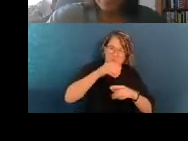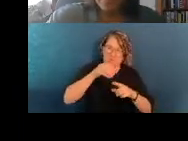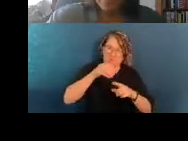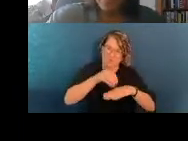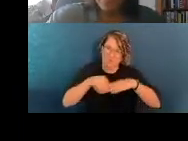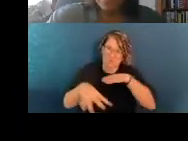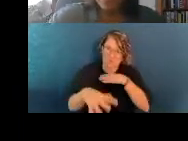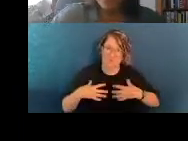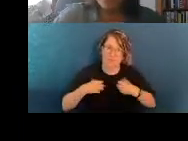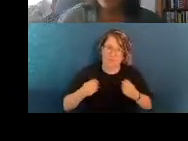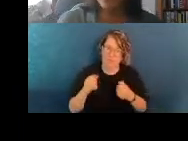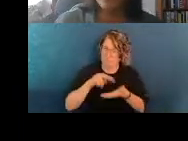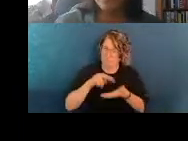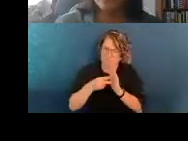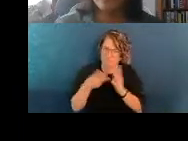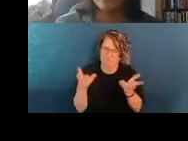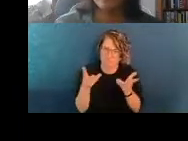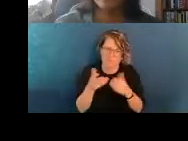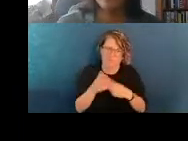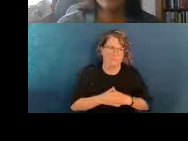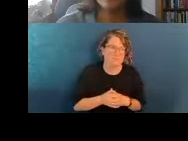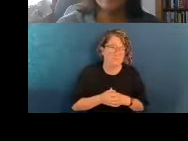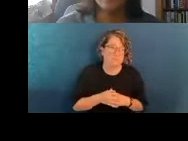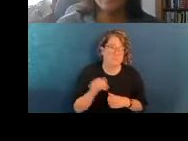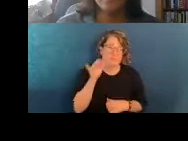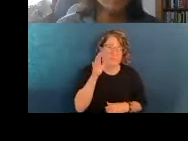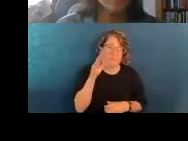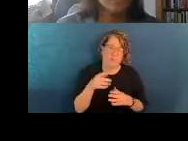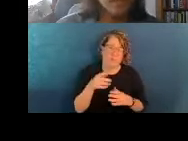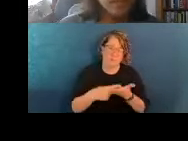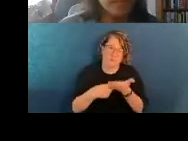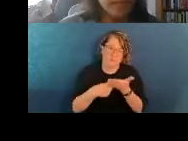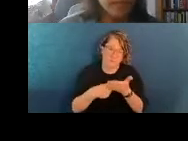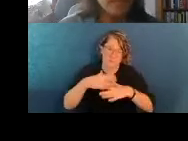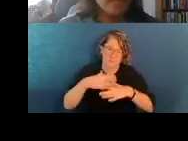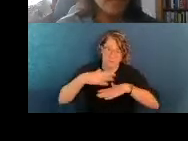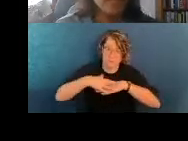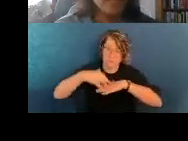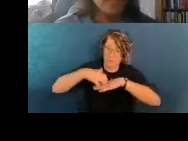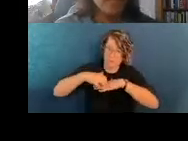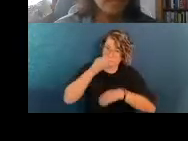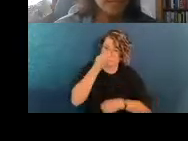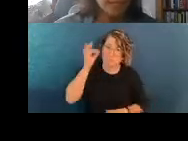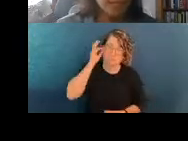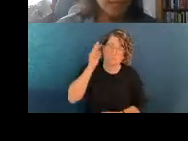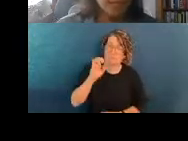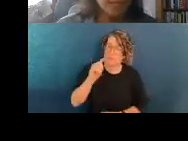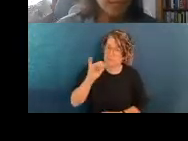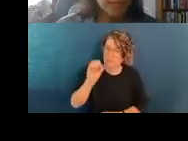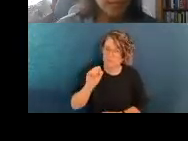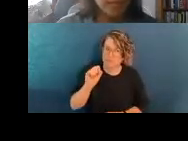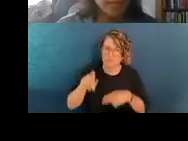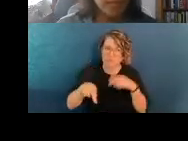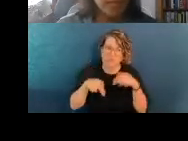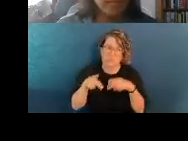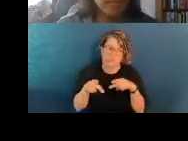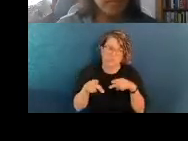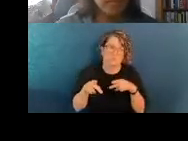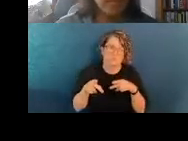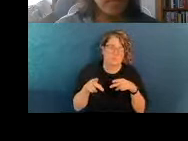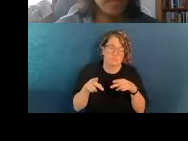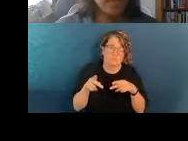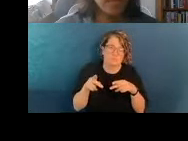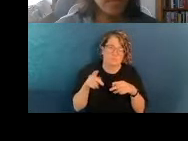determinants relative to First Nations, Inuit, and Métis peoples, including identifying Indigenous